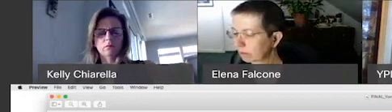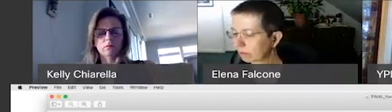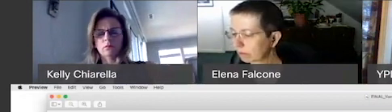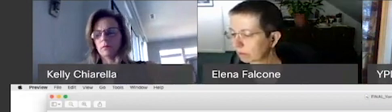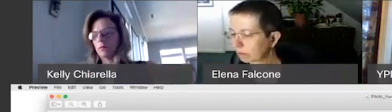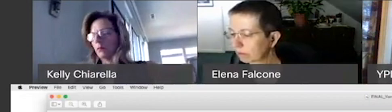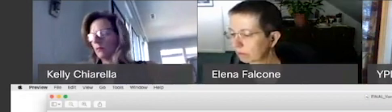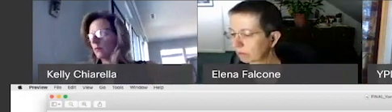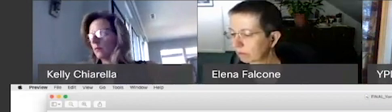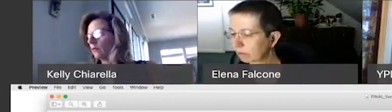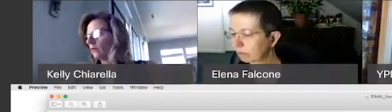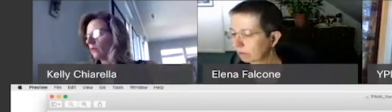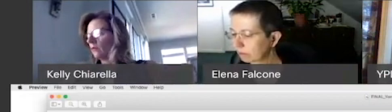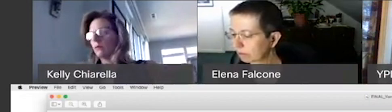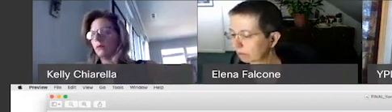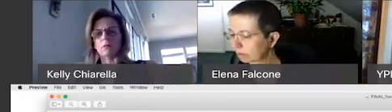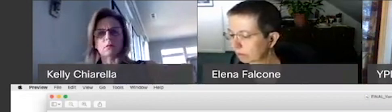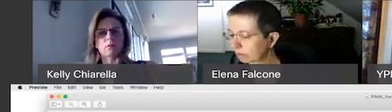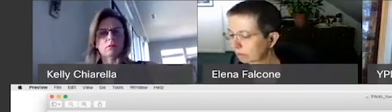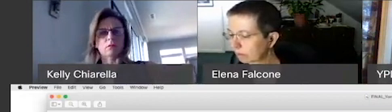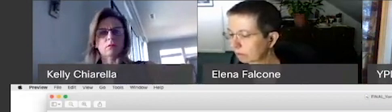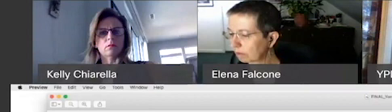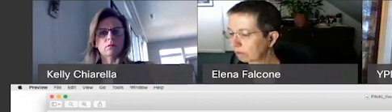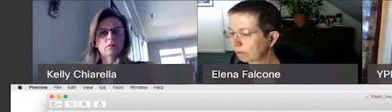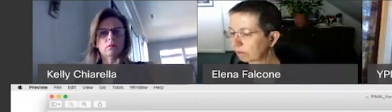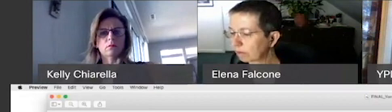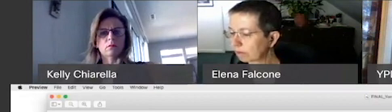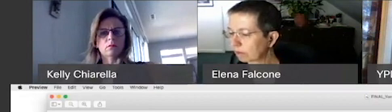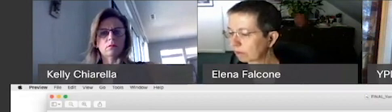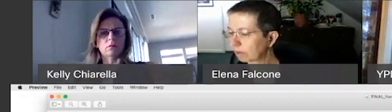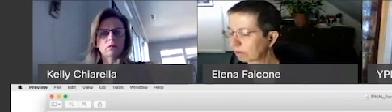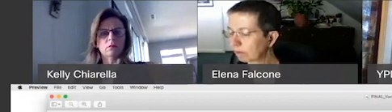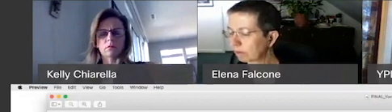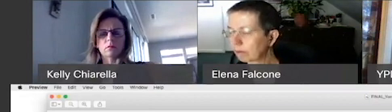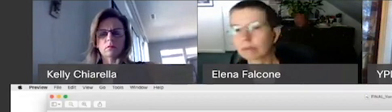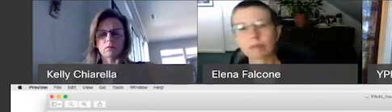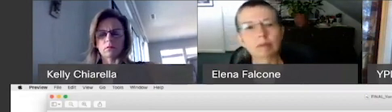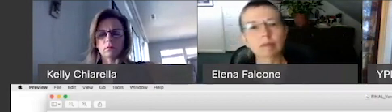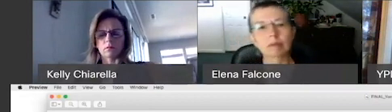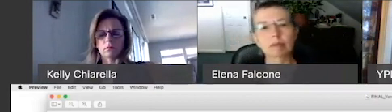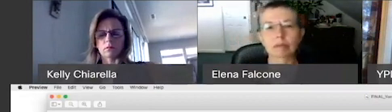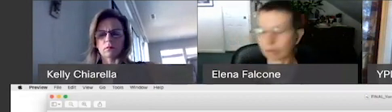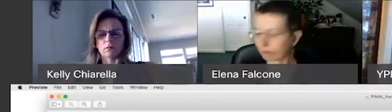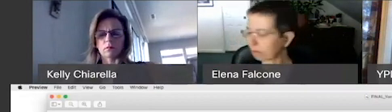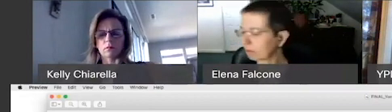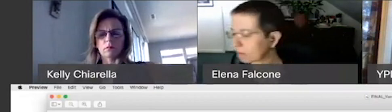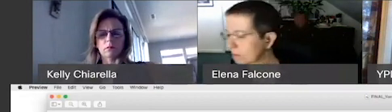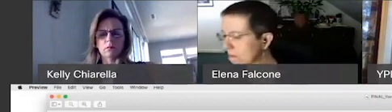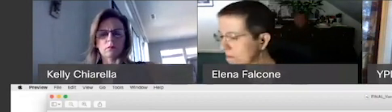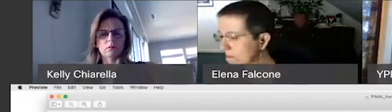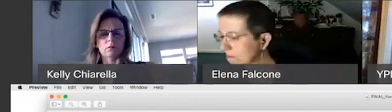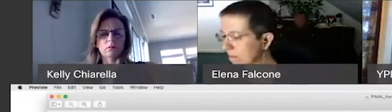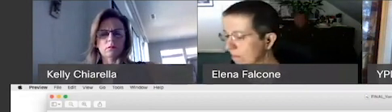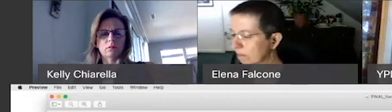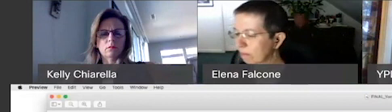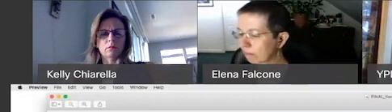of concept is what the scammers are going to try to use now to try to rip us off. And so let me start by talking about medical products. There's no product